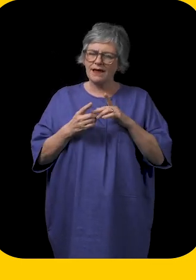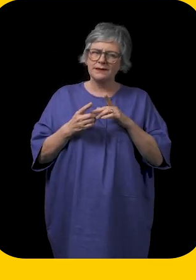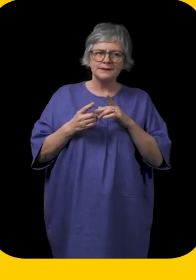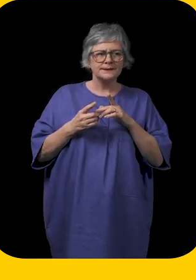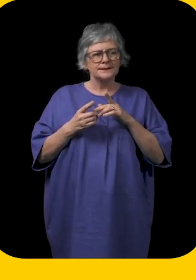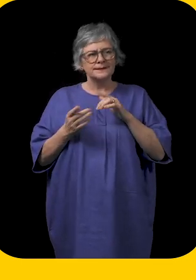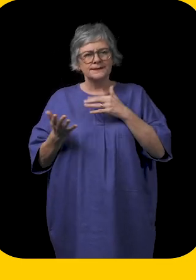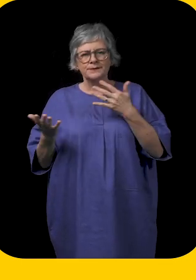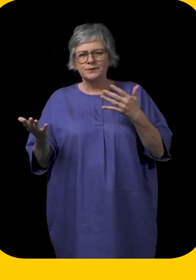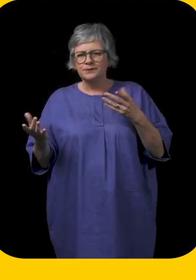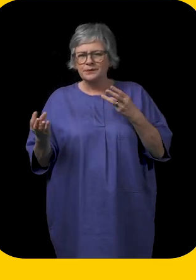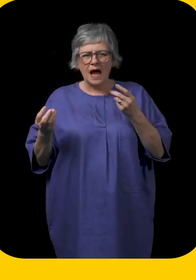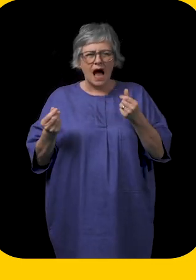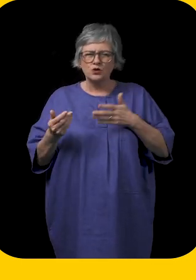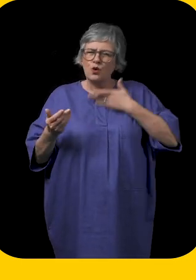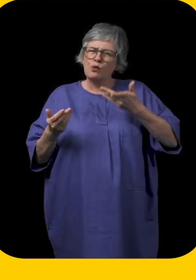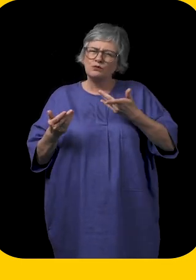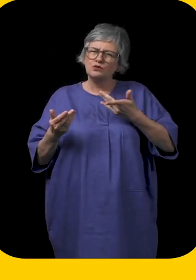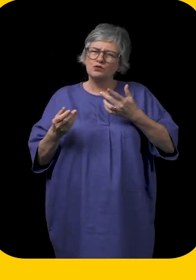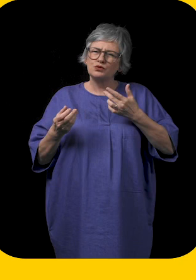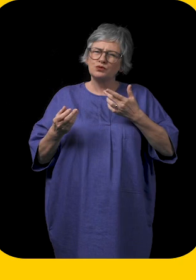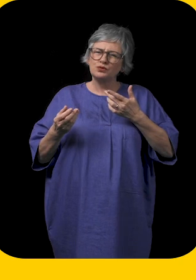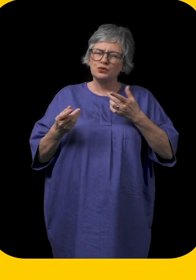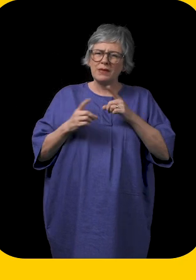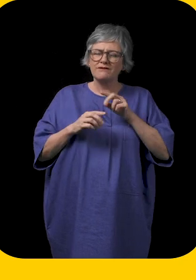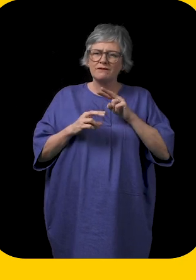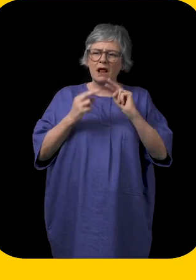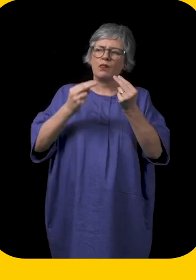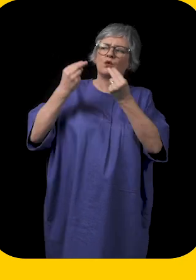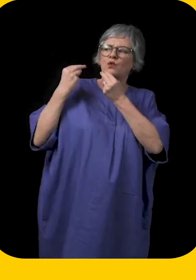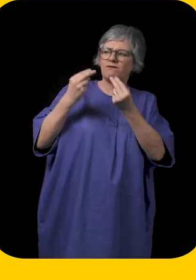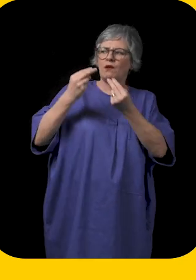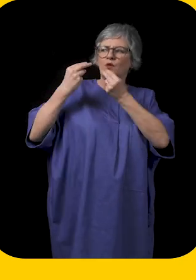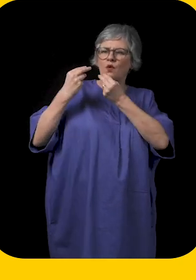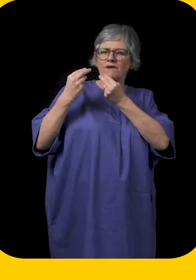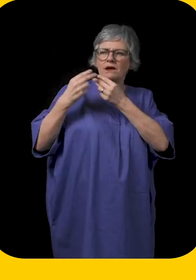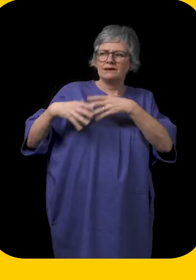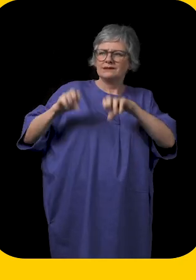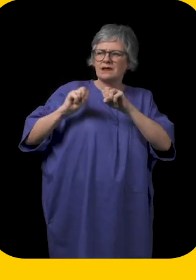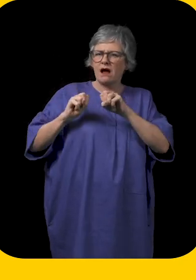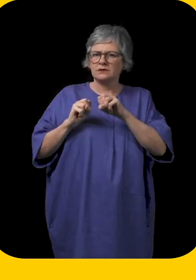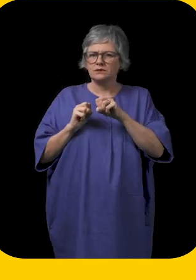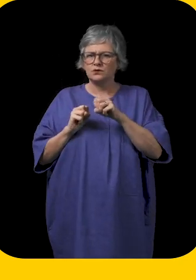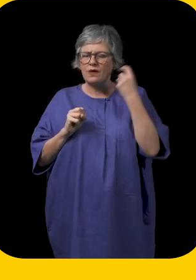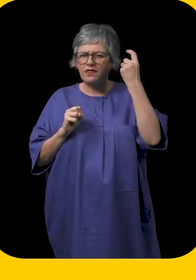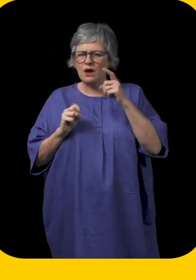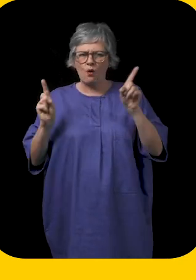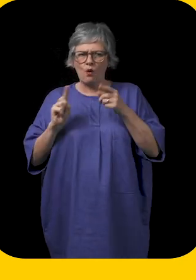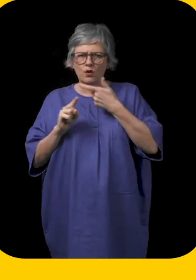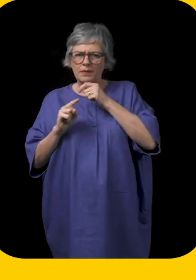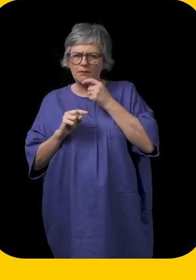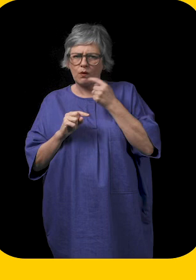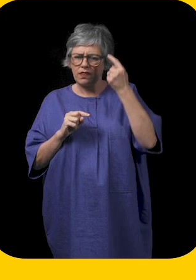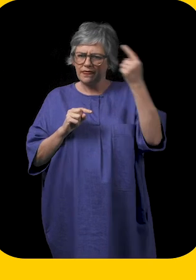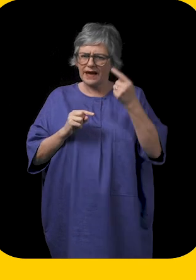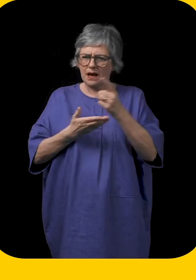but there is still a distance. I mean, I don't want to be like looking. I think if I start looking over my shoulder and starting to